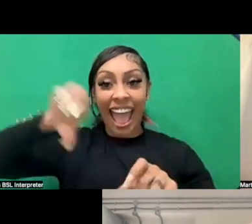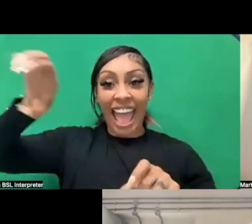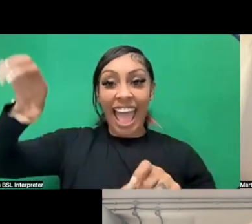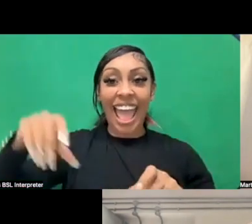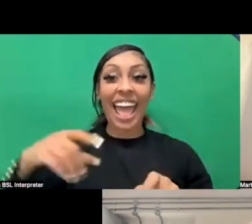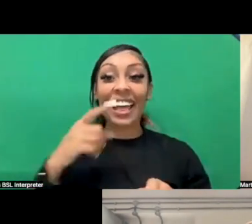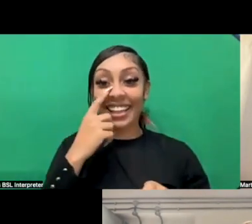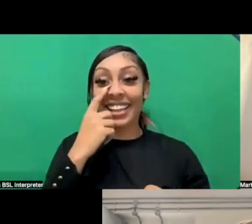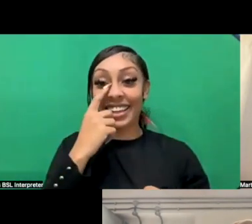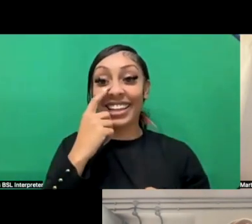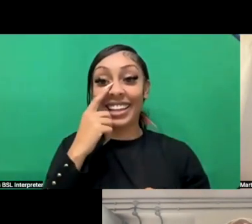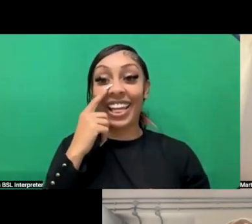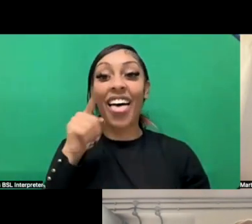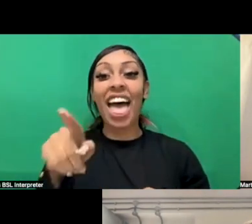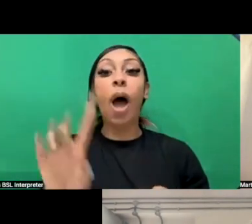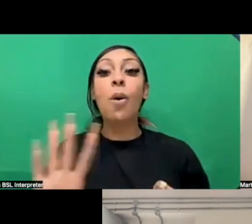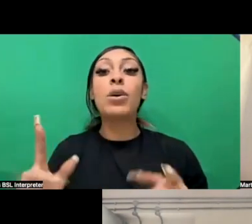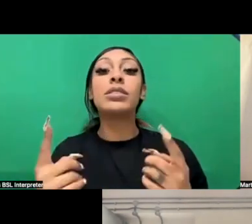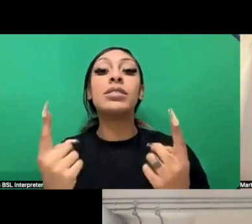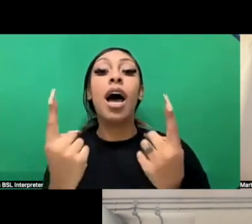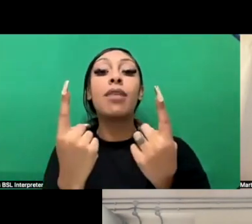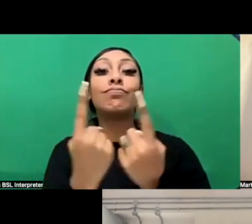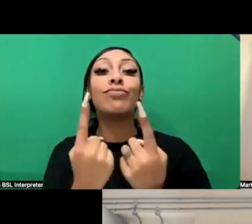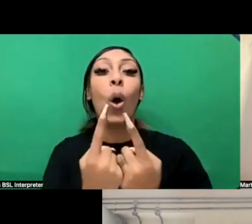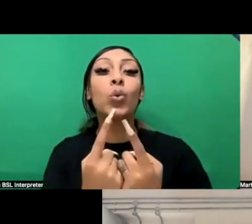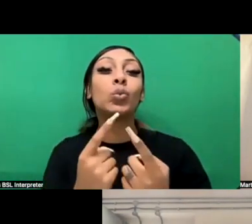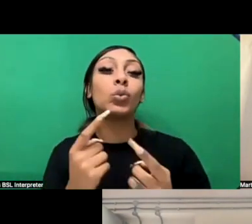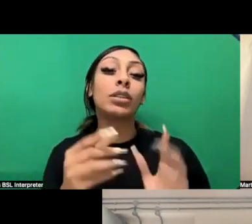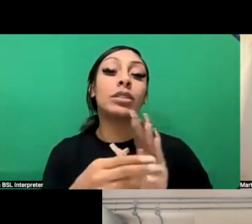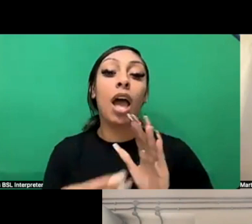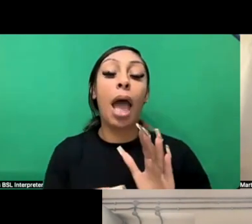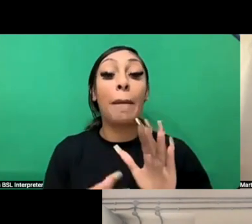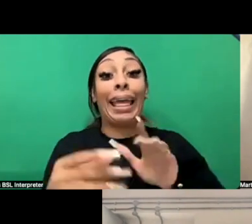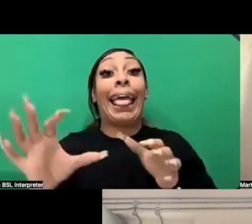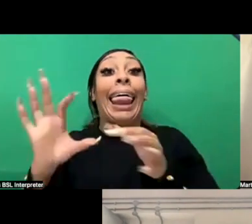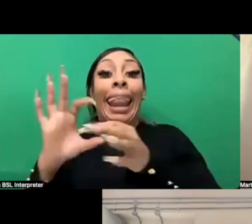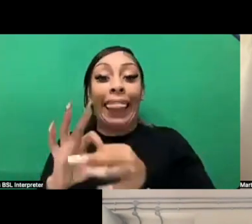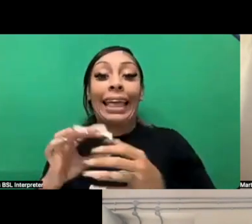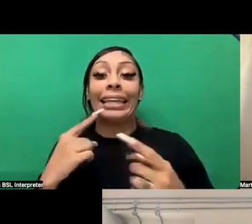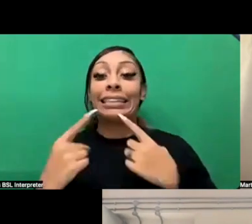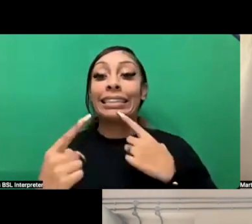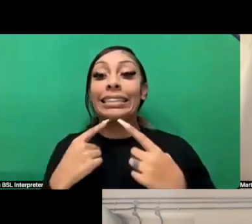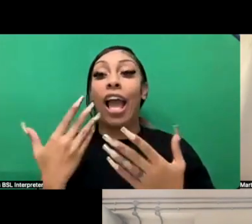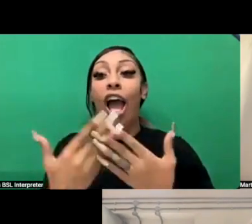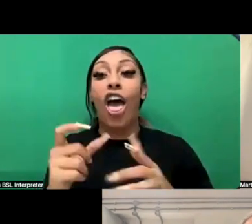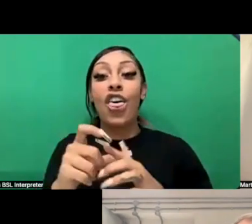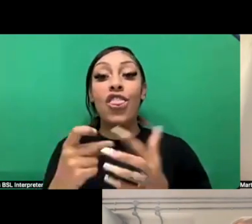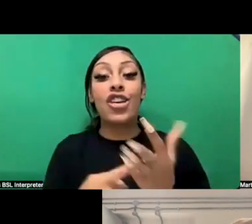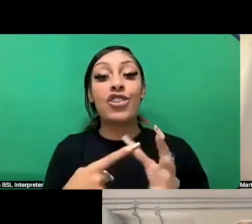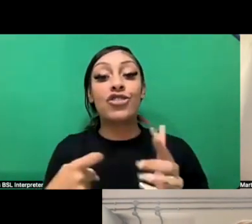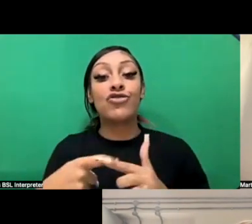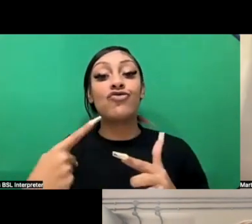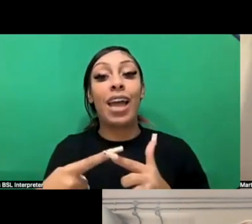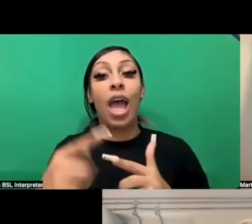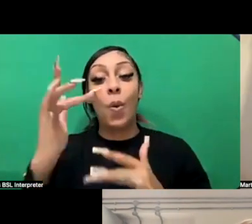that was the prototype. There's a link to the details on the Drake website, or if you go to my